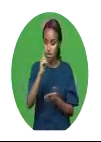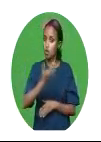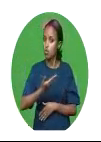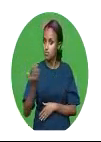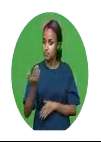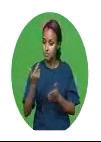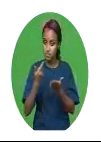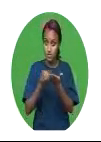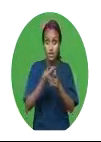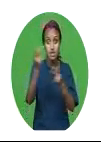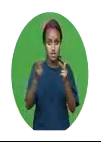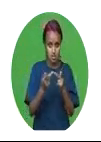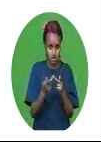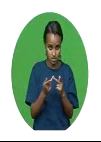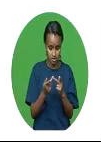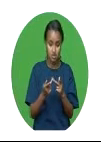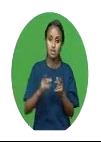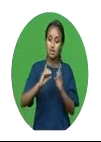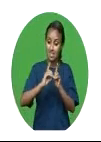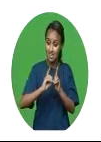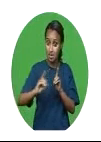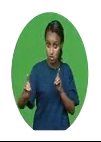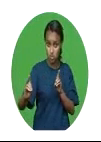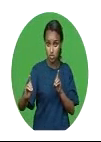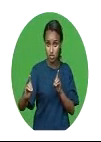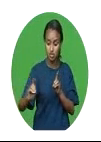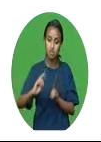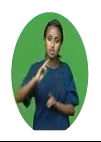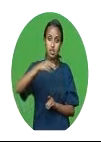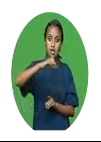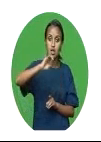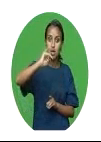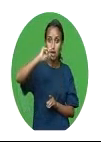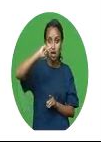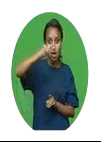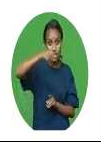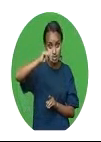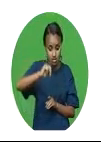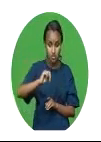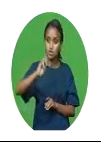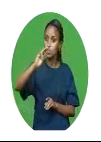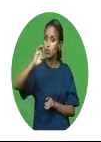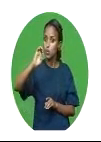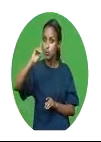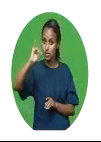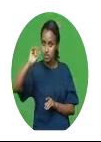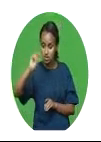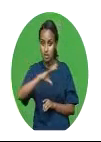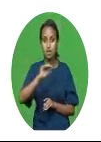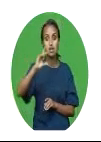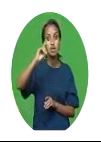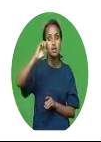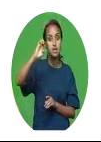space. It has no dimension, that is, height, width, and depth.